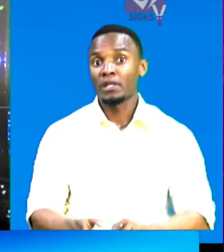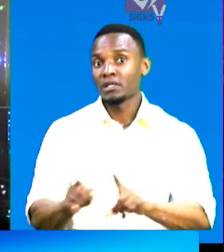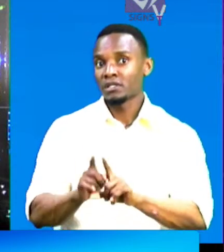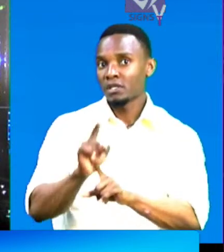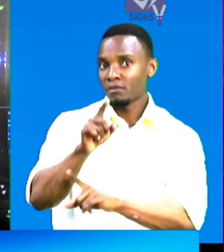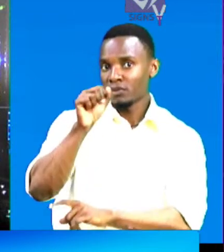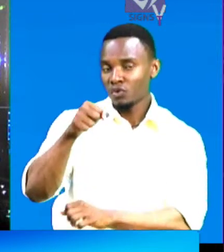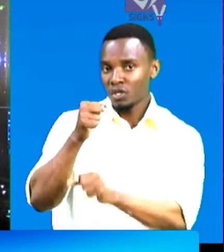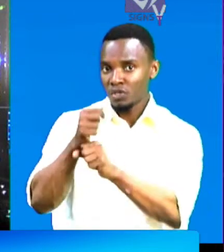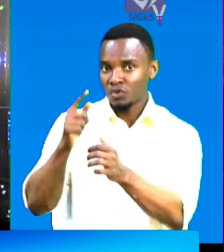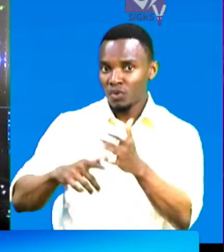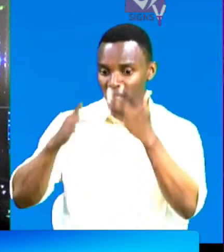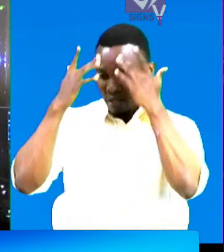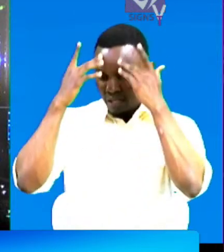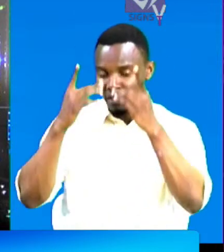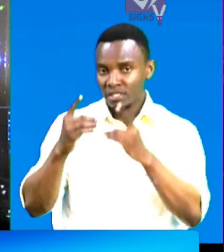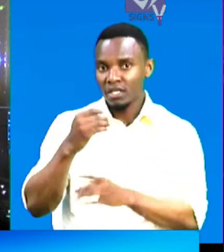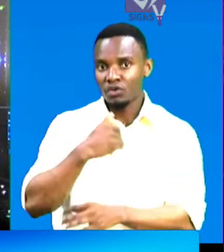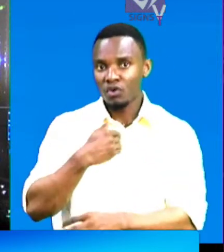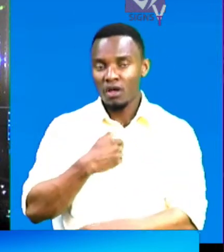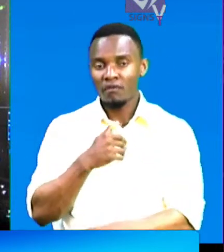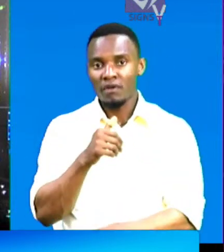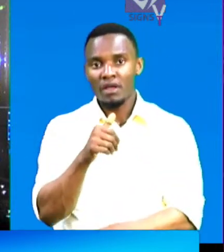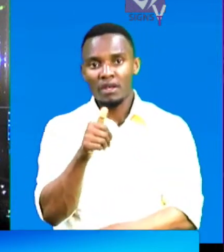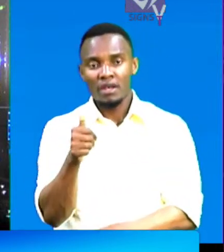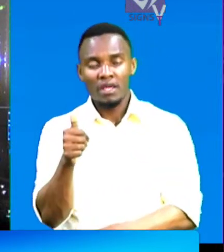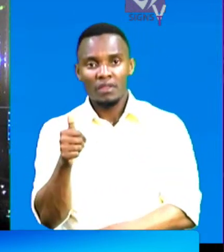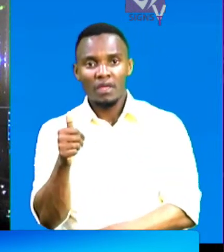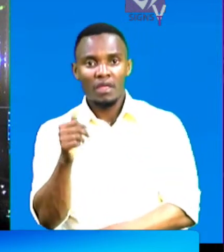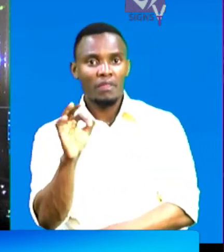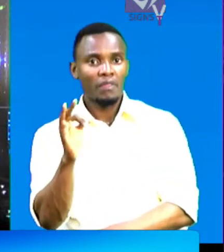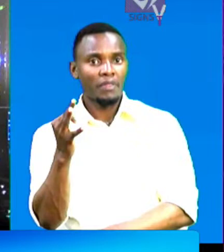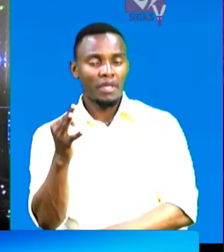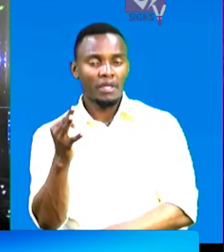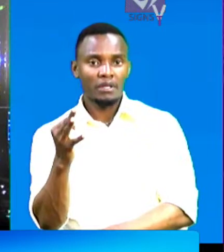decide to have a third party supplier.